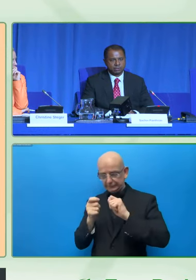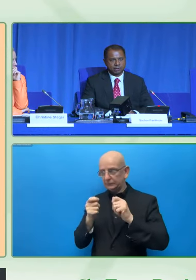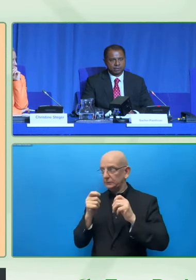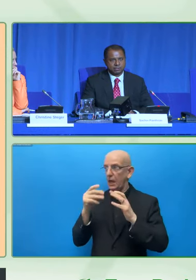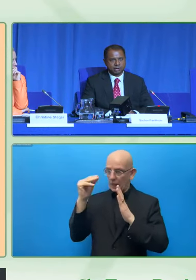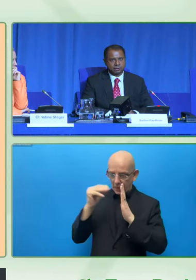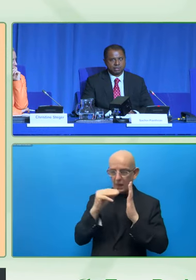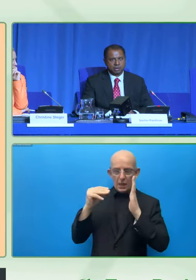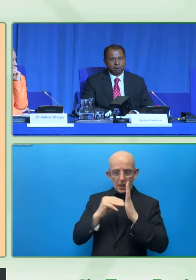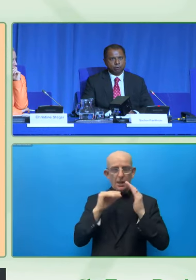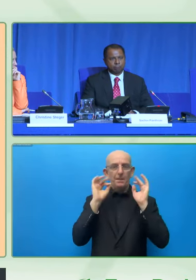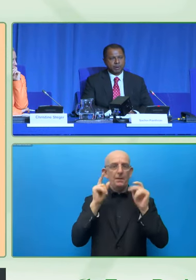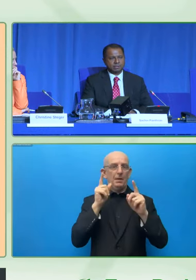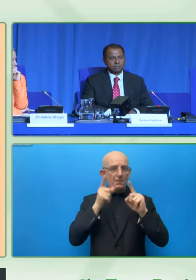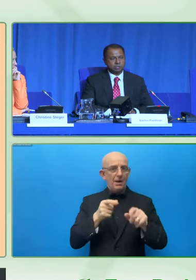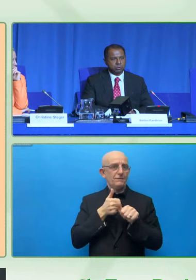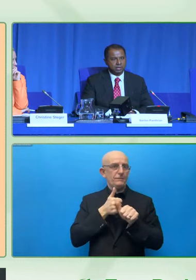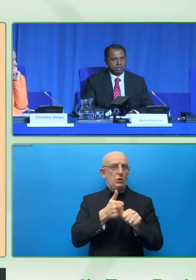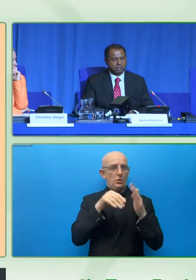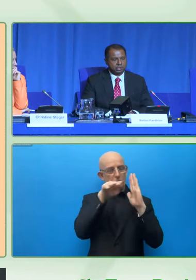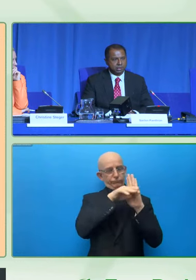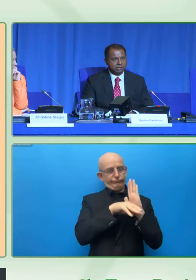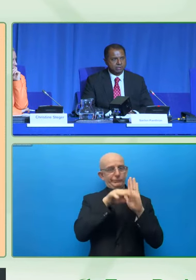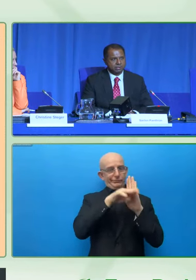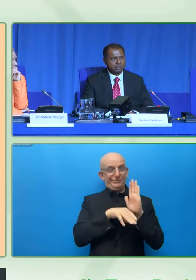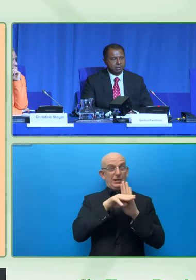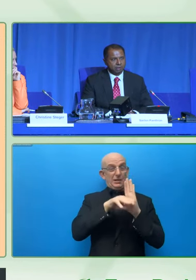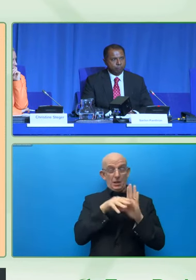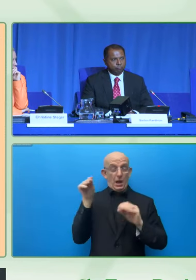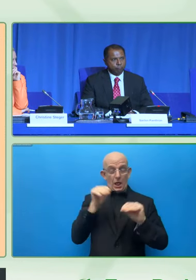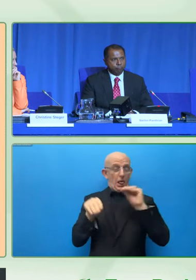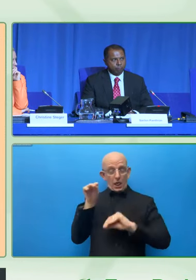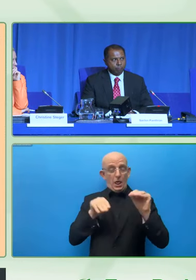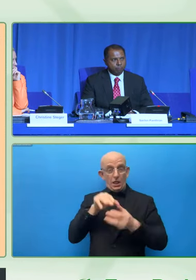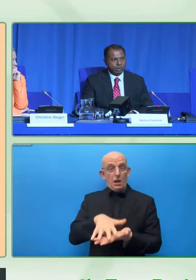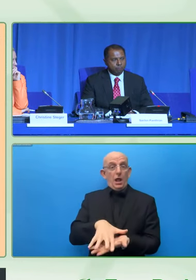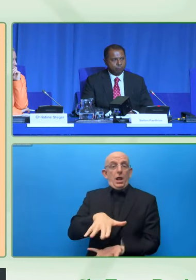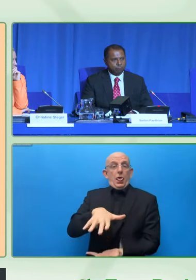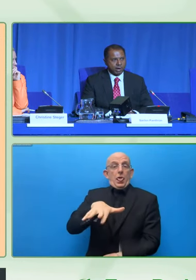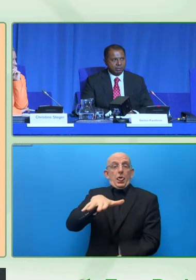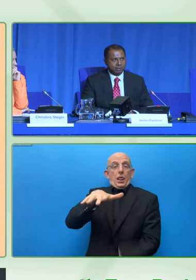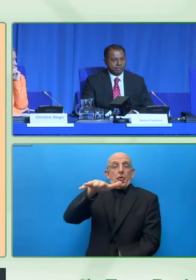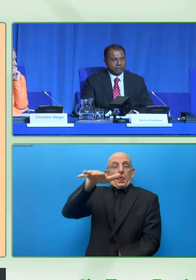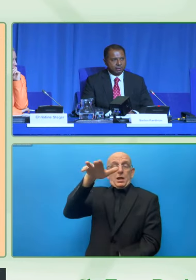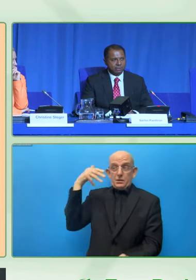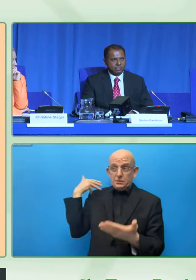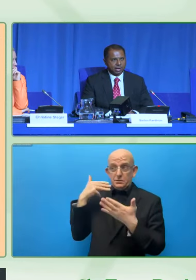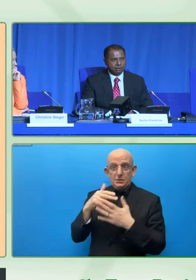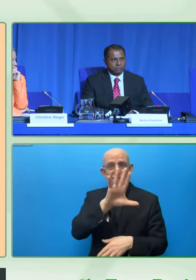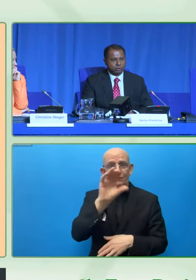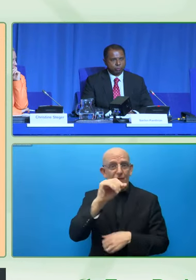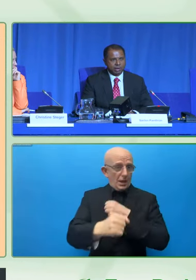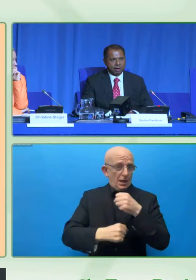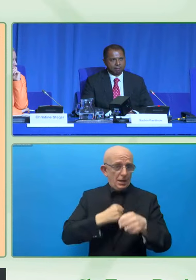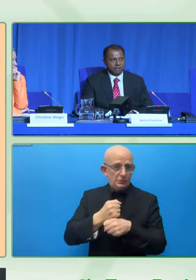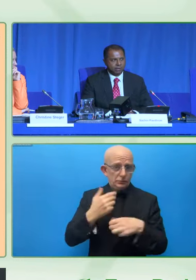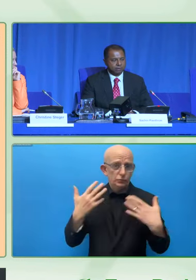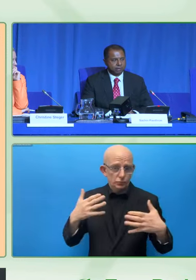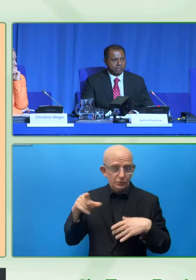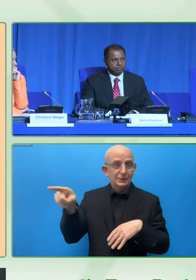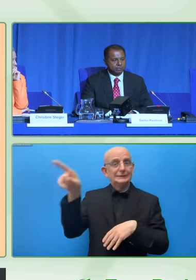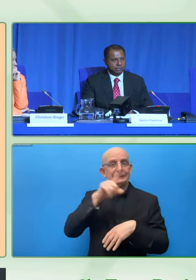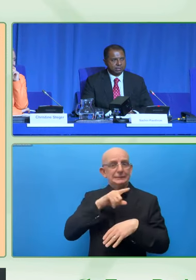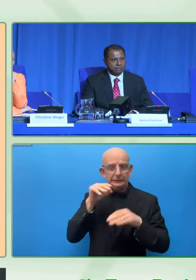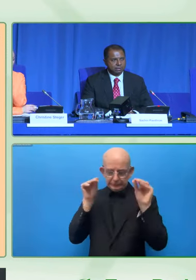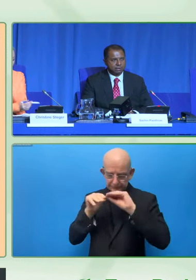write those technical standards. What makes us unique is we write the technical standards, so we have the